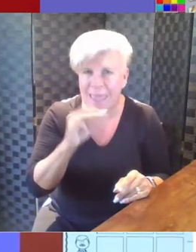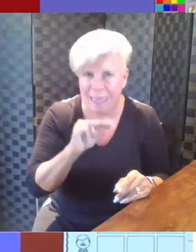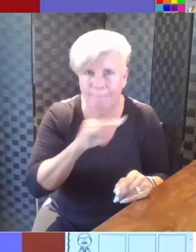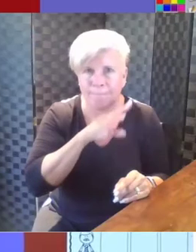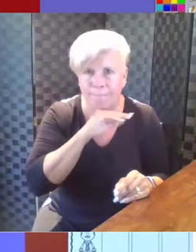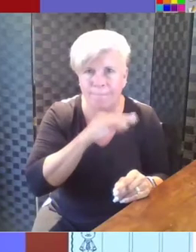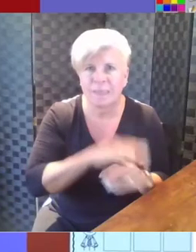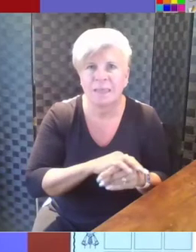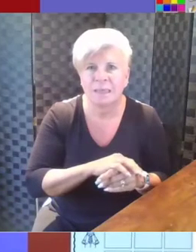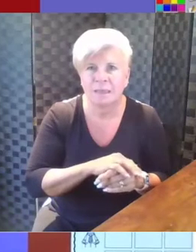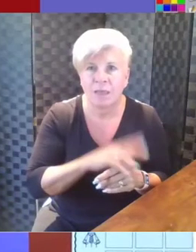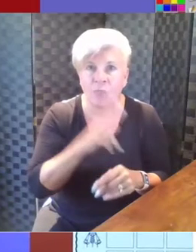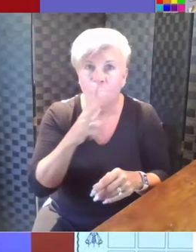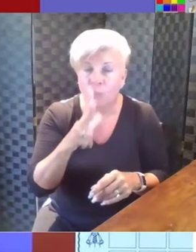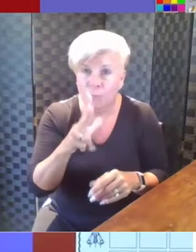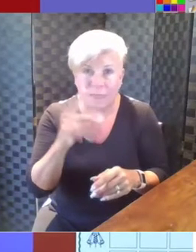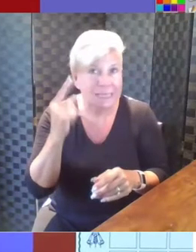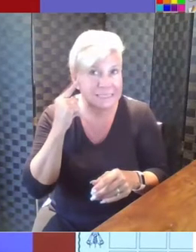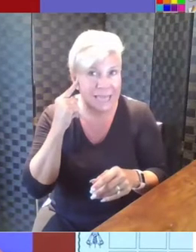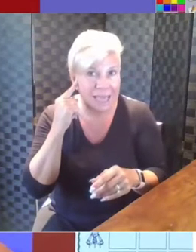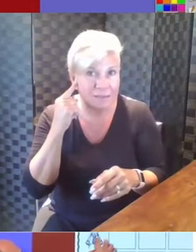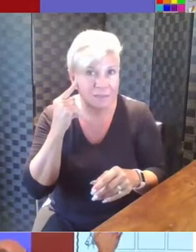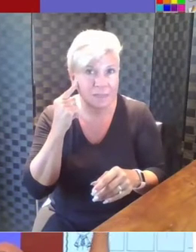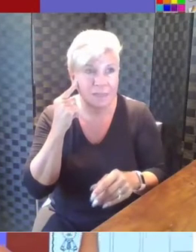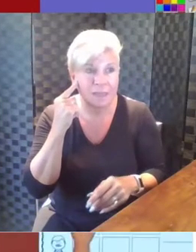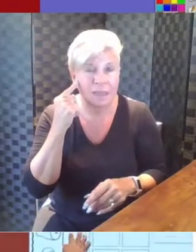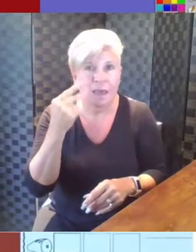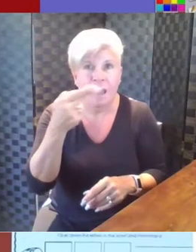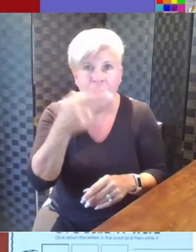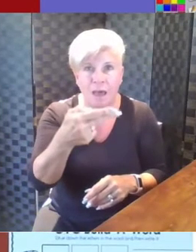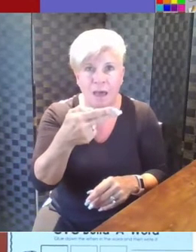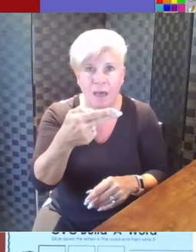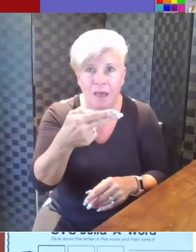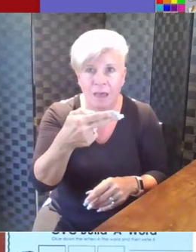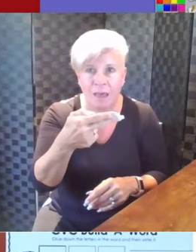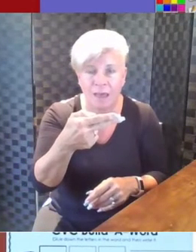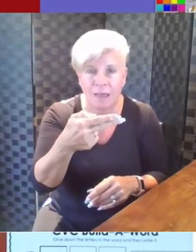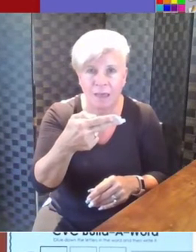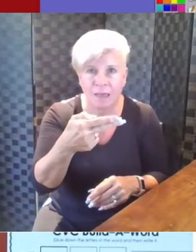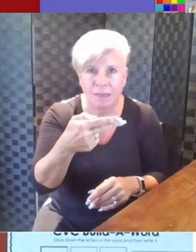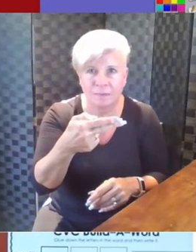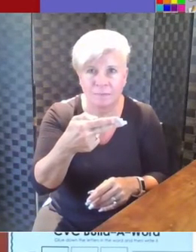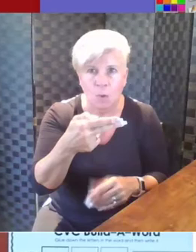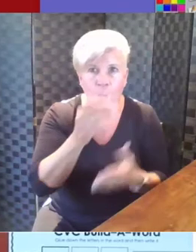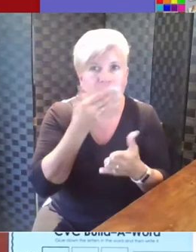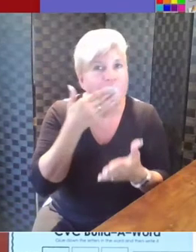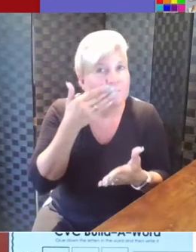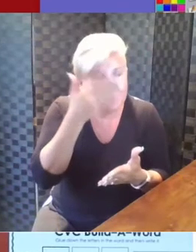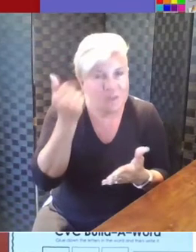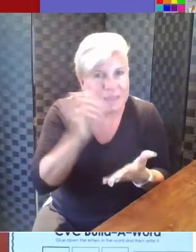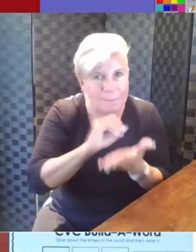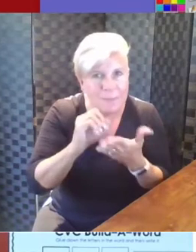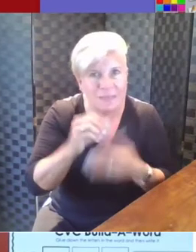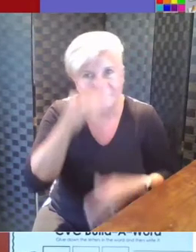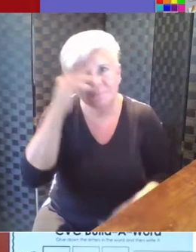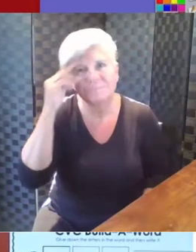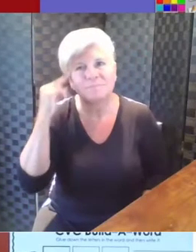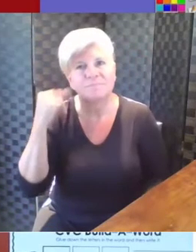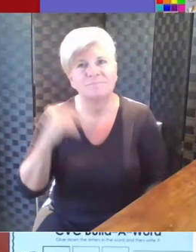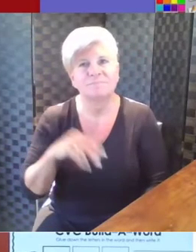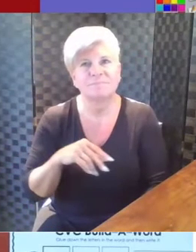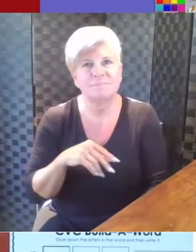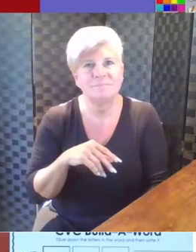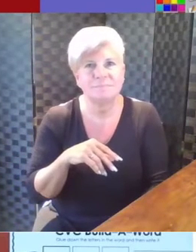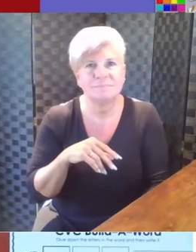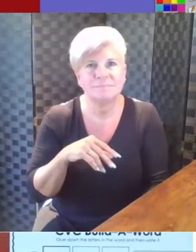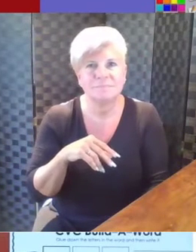out. There's 3 sounds. We're going to hear the huh first. Oh, let me get my pen. I've got all